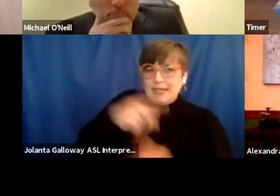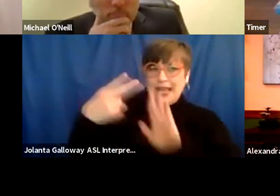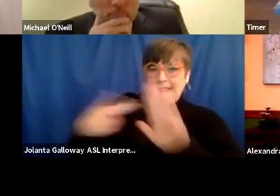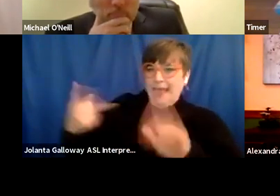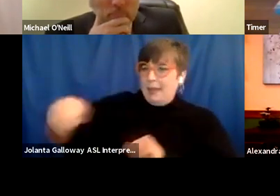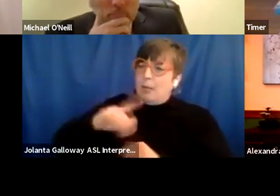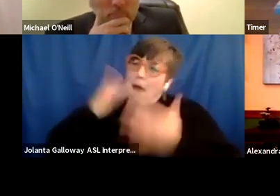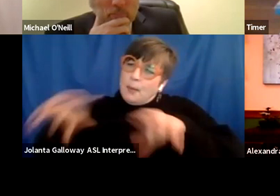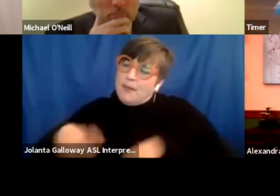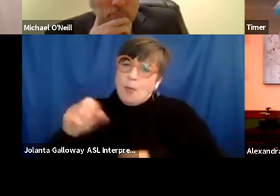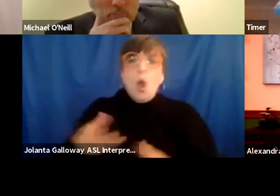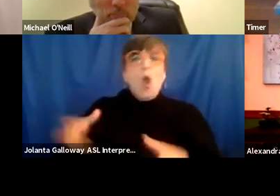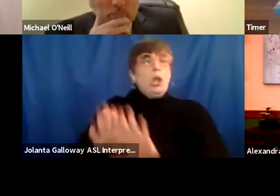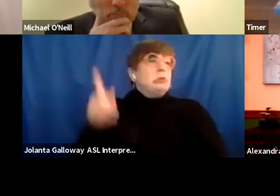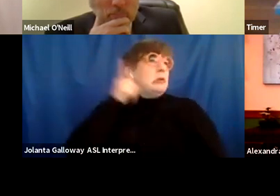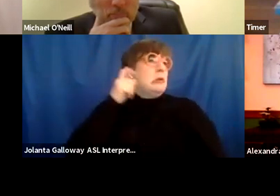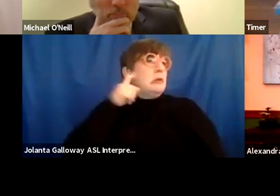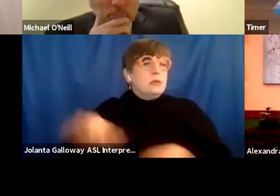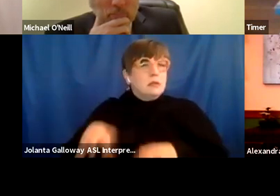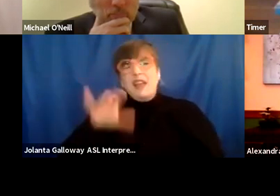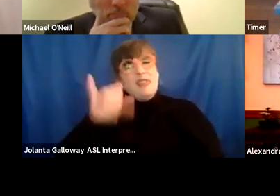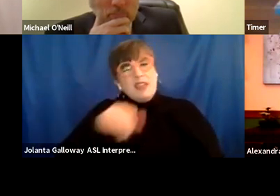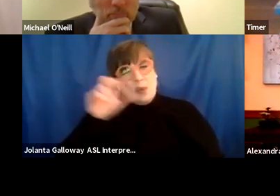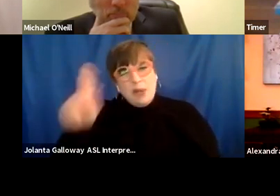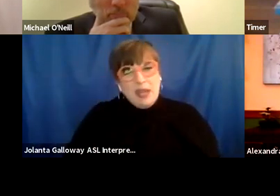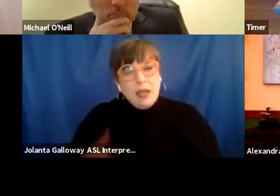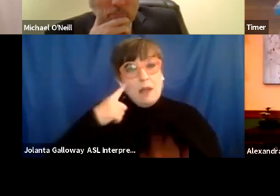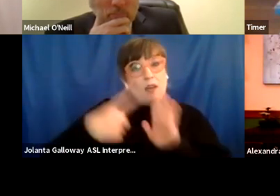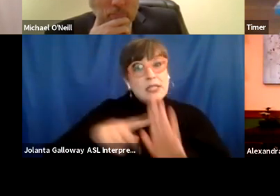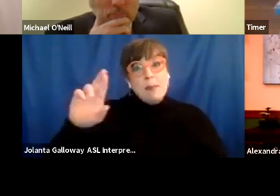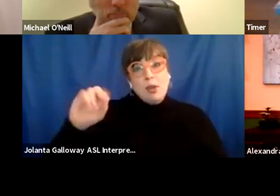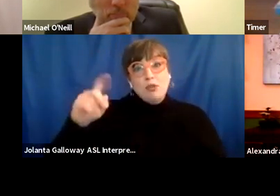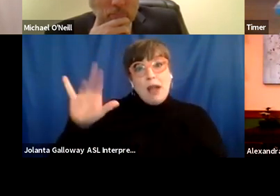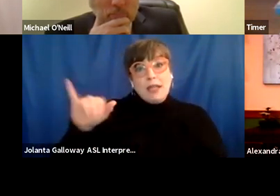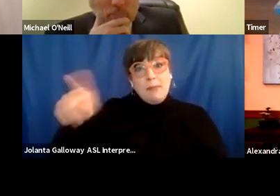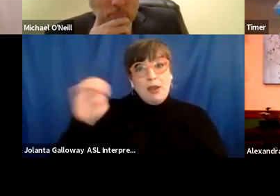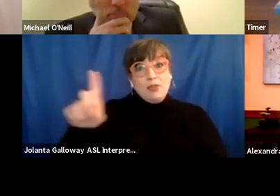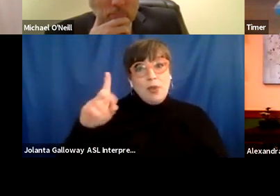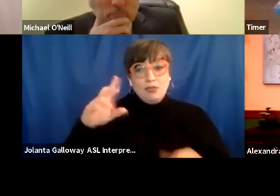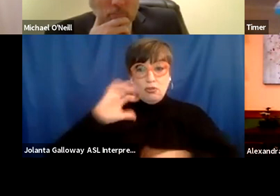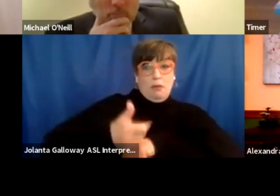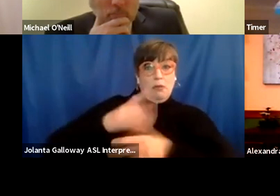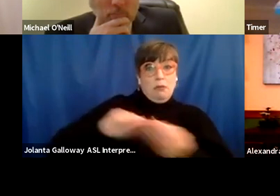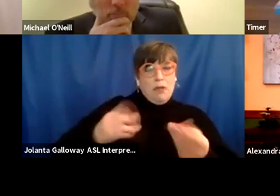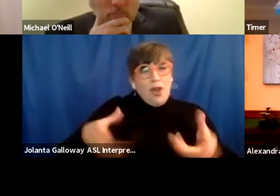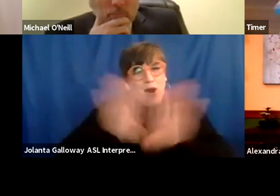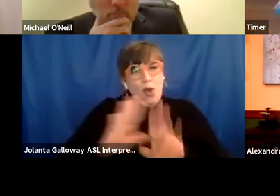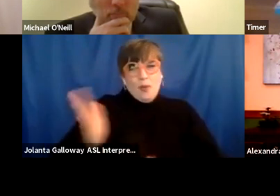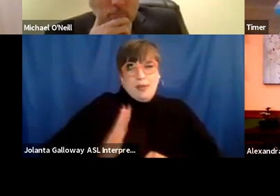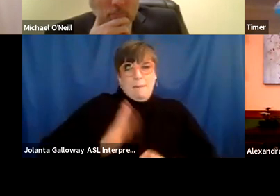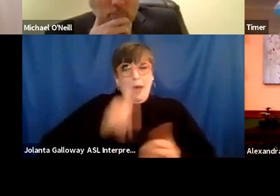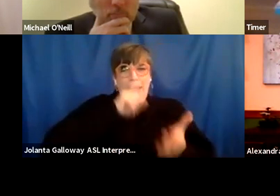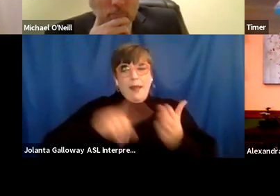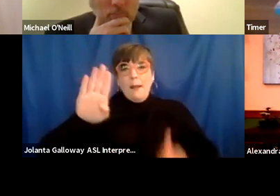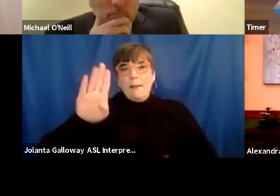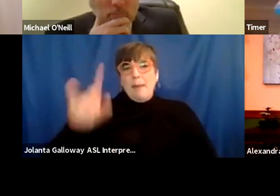under suspicious circumstances. For example, West Roxbury Educational Complex was closed by former city inspector Buddy